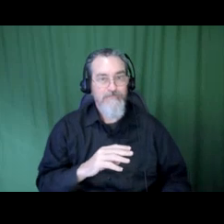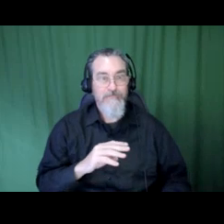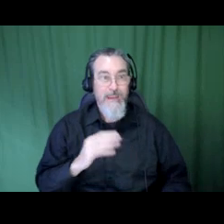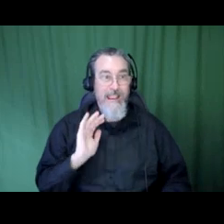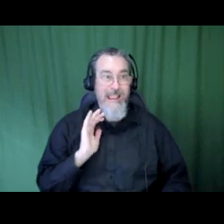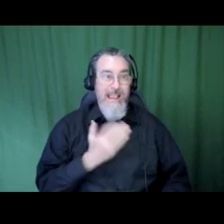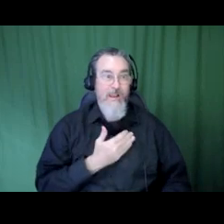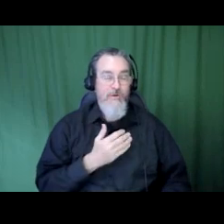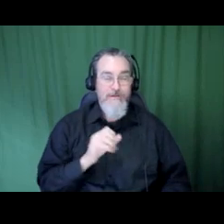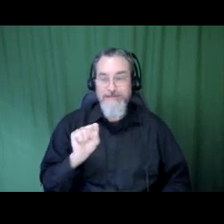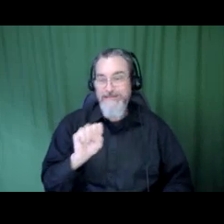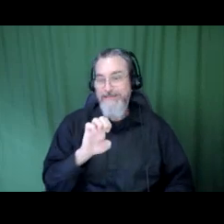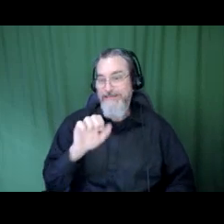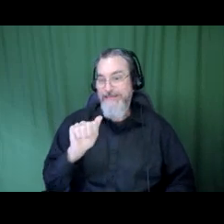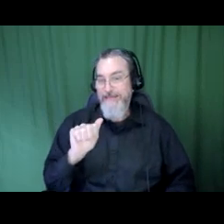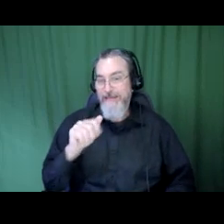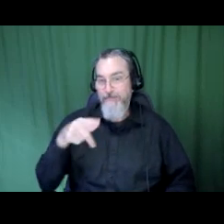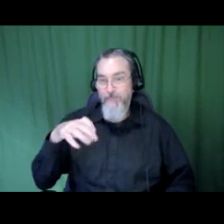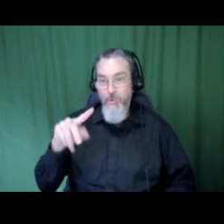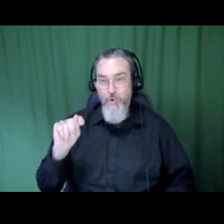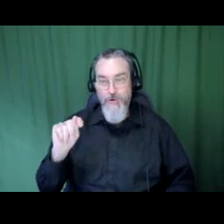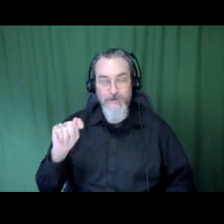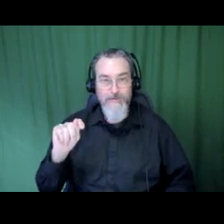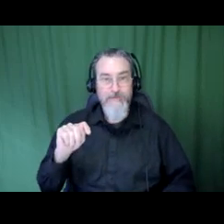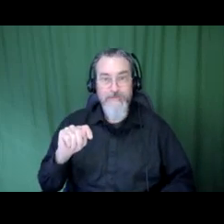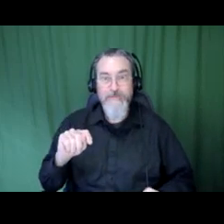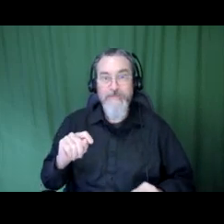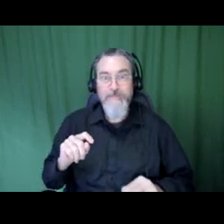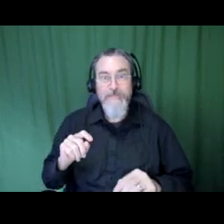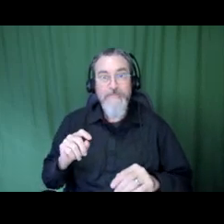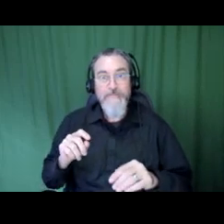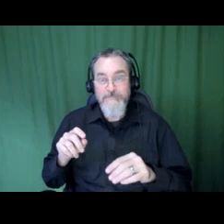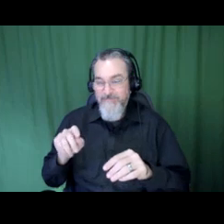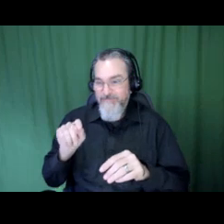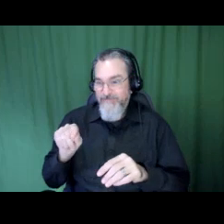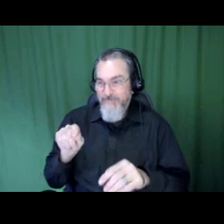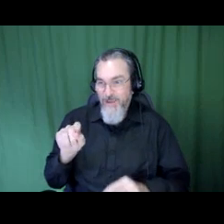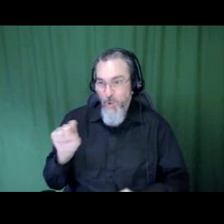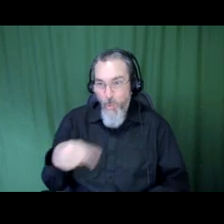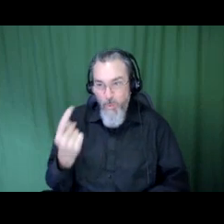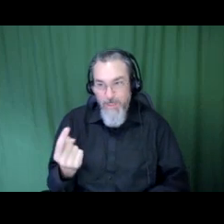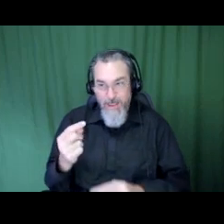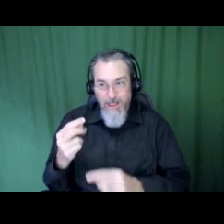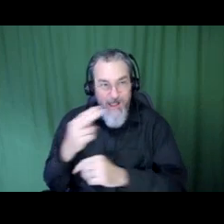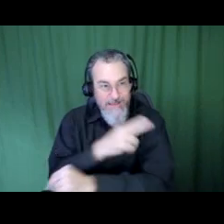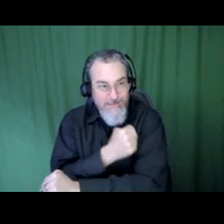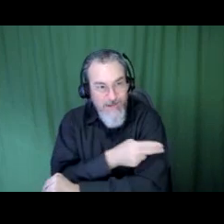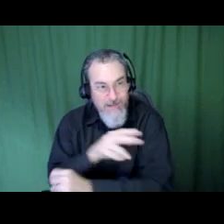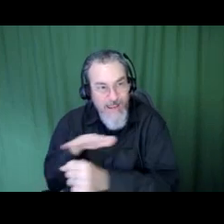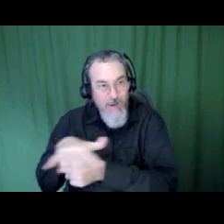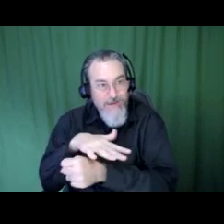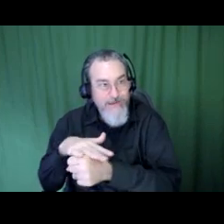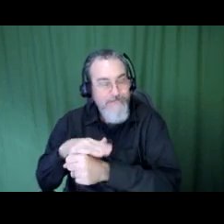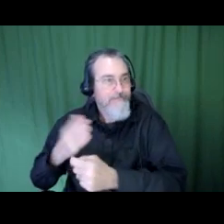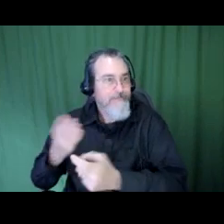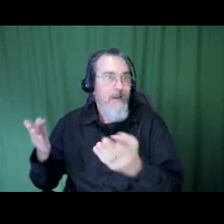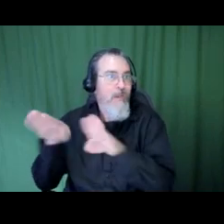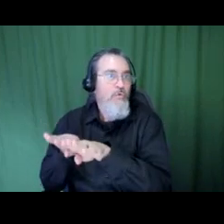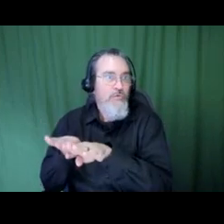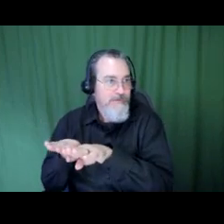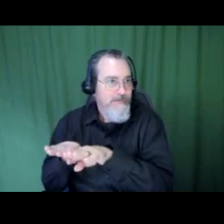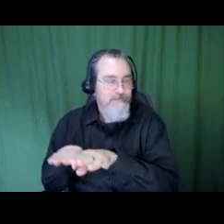between Aunuu and our island of Tutuila, again, where our only hospital is, completely closed out. I